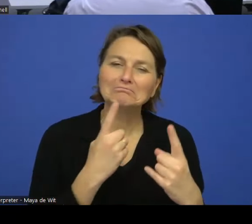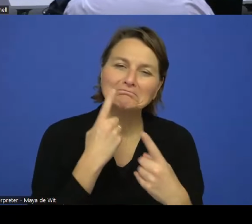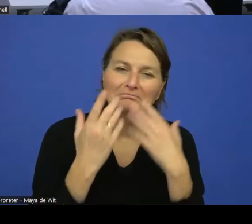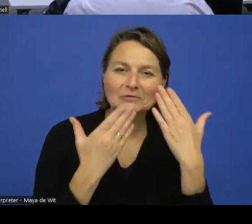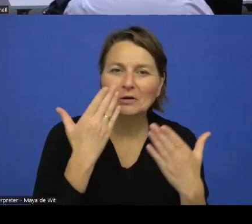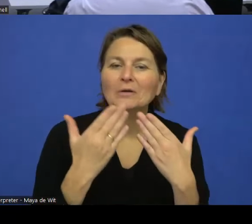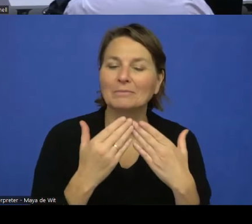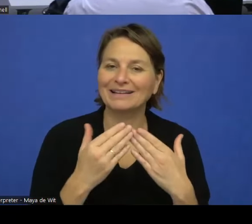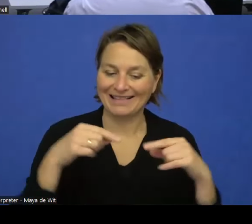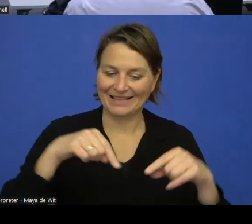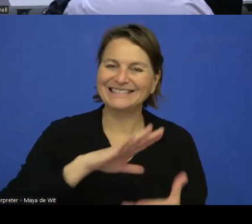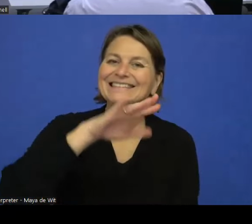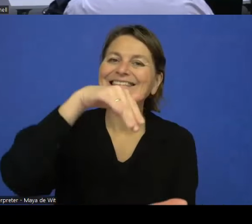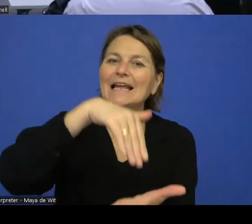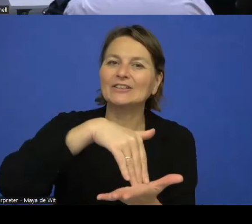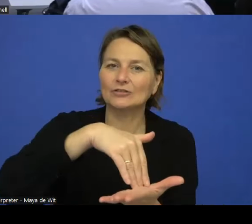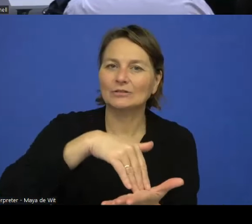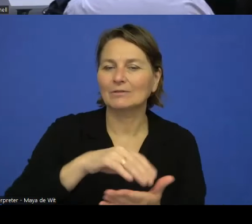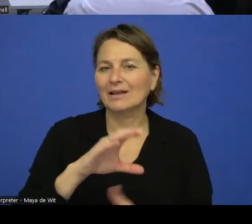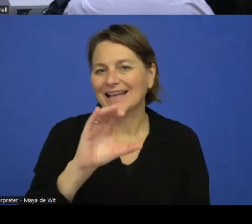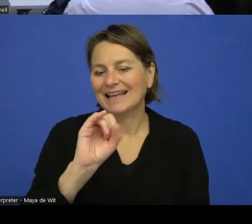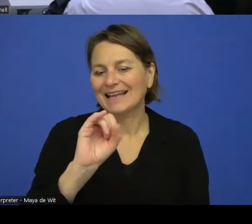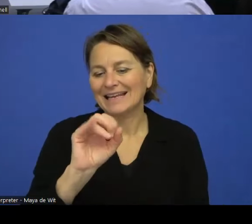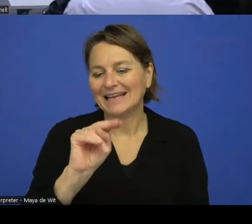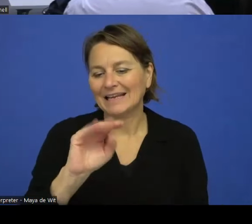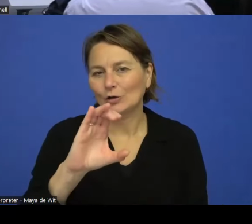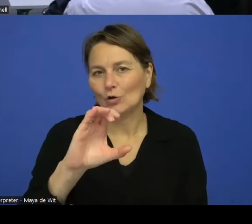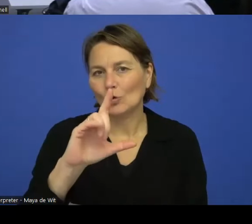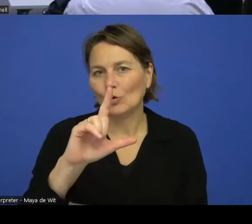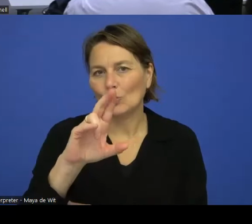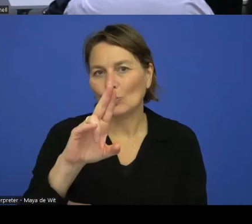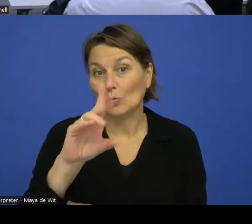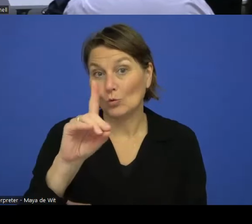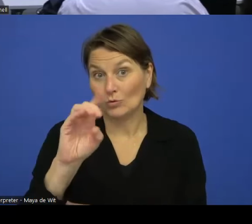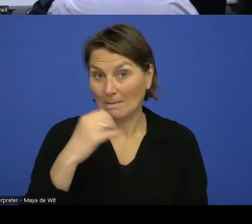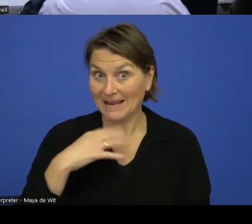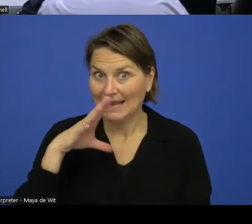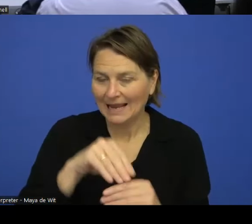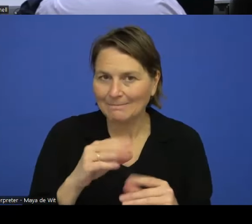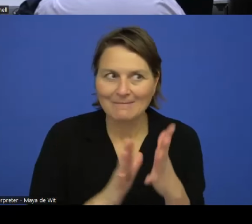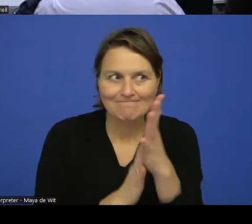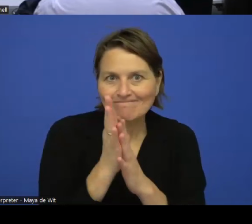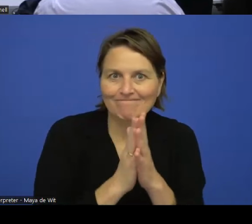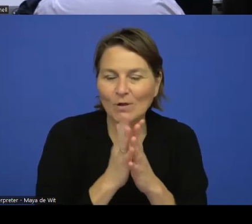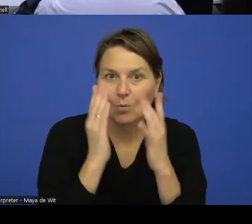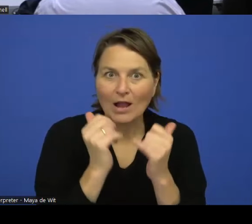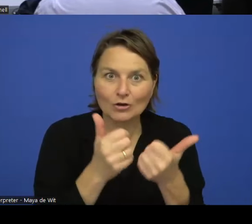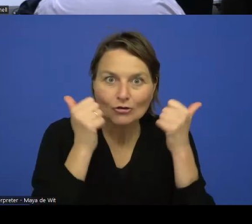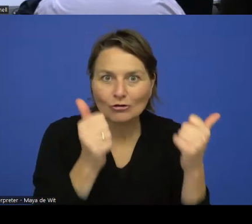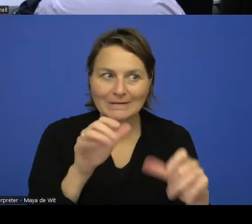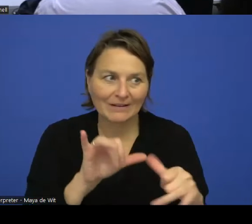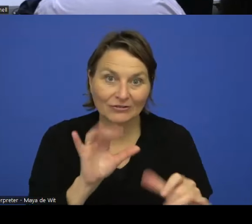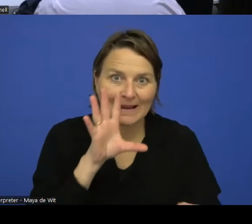Centre and why I'm so excited to be part of it and why I think it's important for engineers to be involved, what I hope will come out of